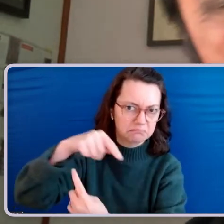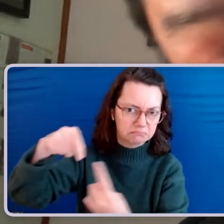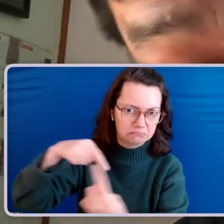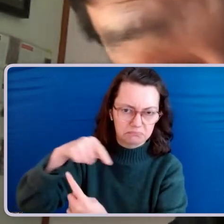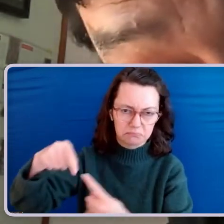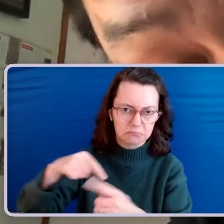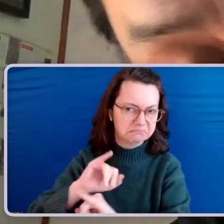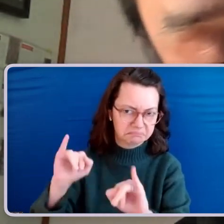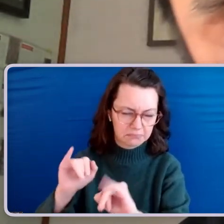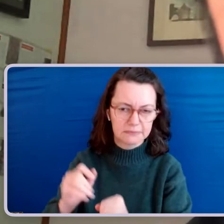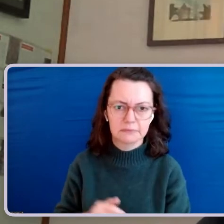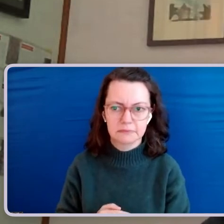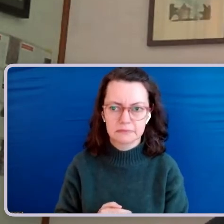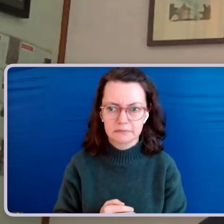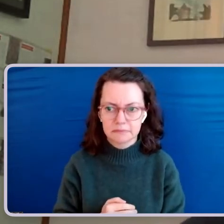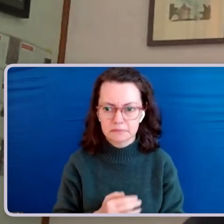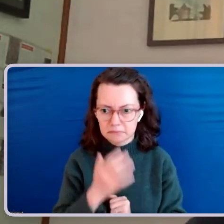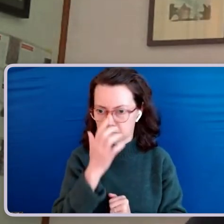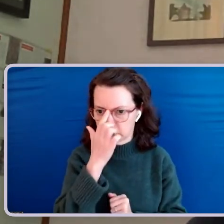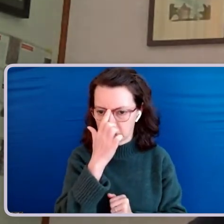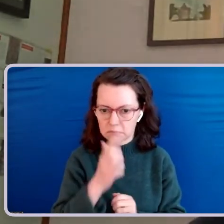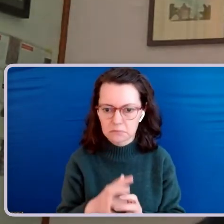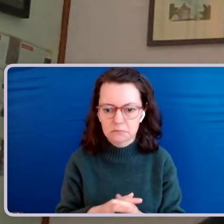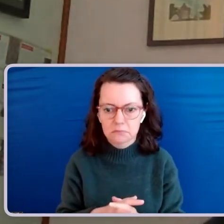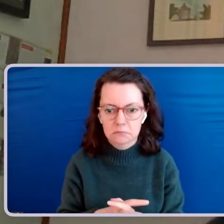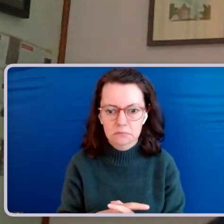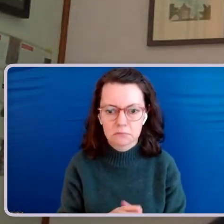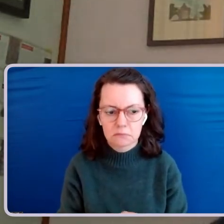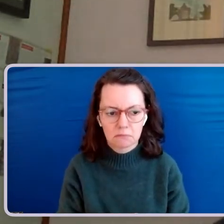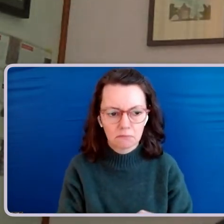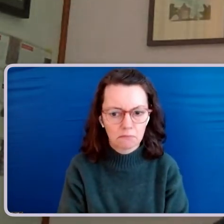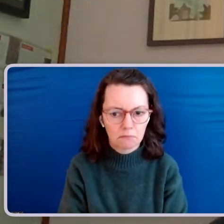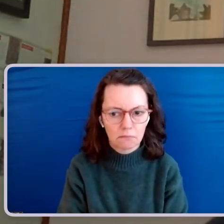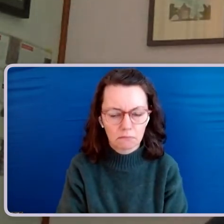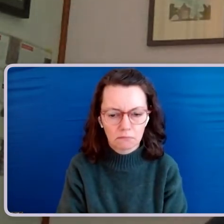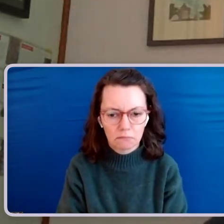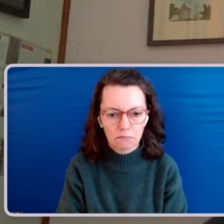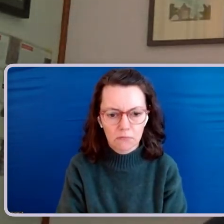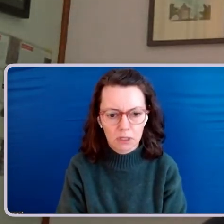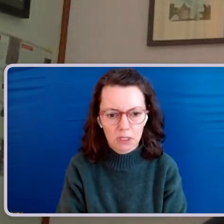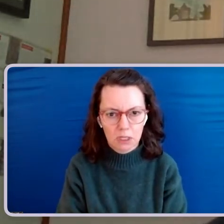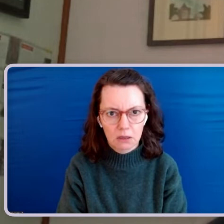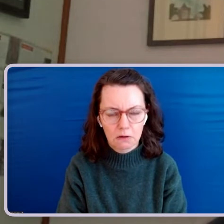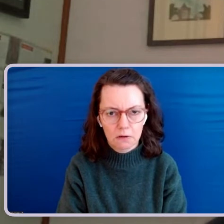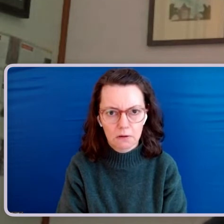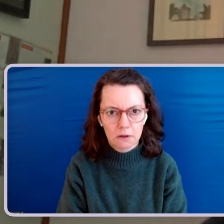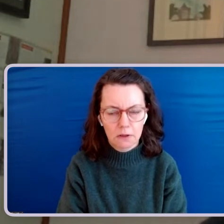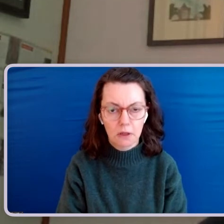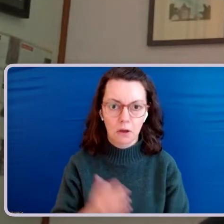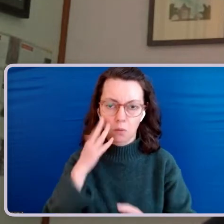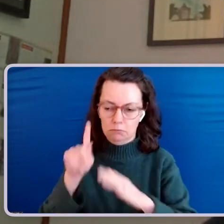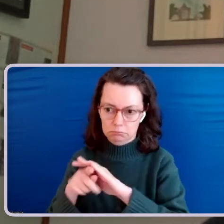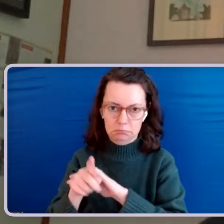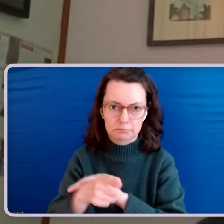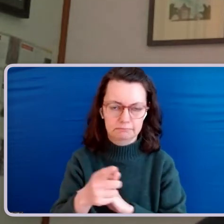disasters, essentially. They've also learned how to deal with emergency situations, and I think a lot of us